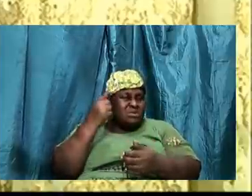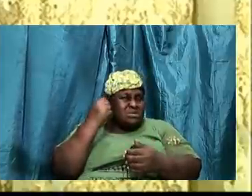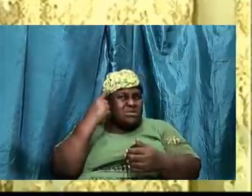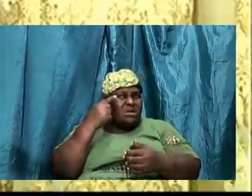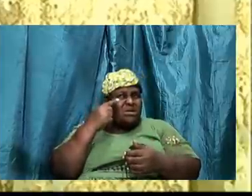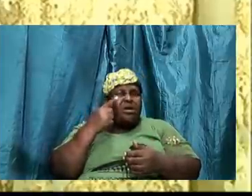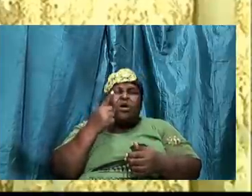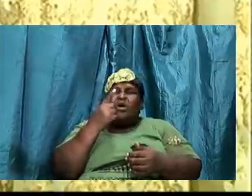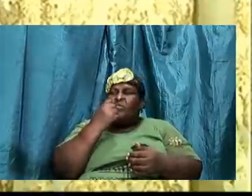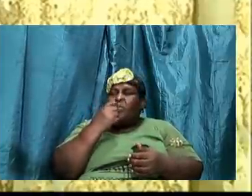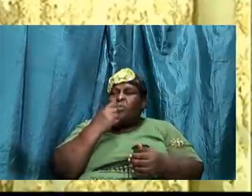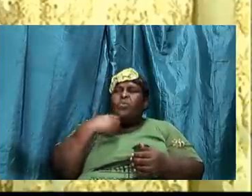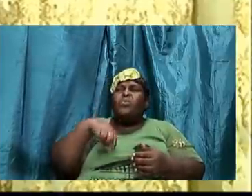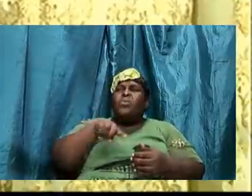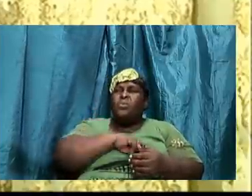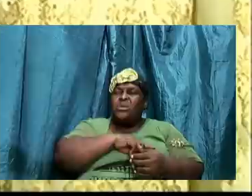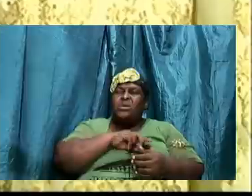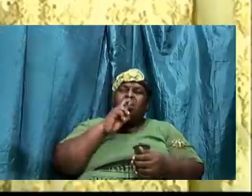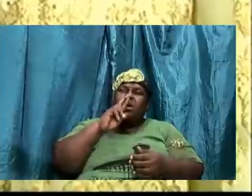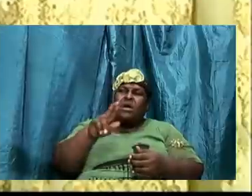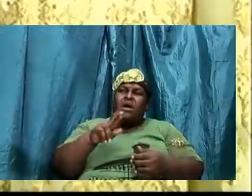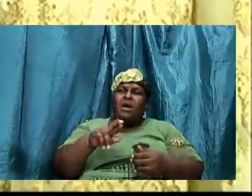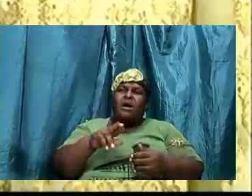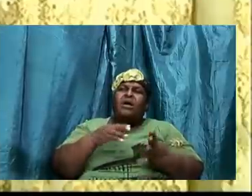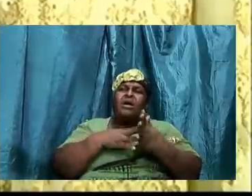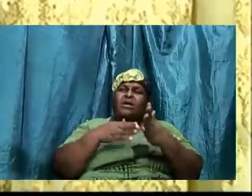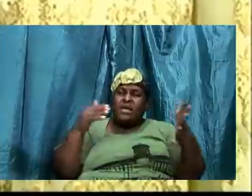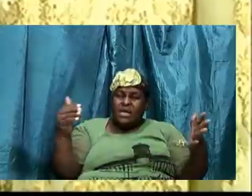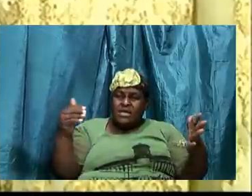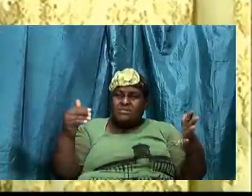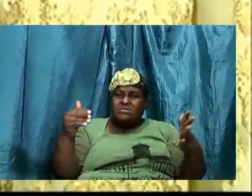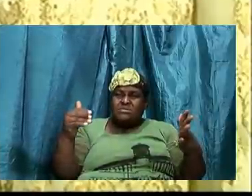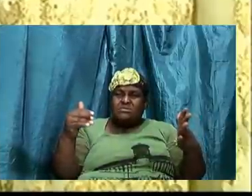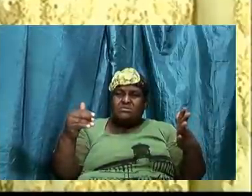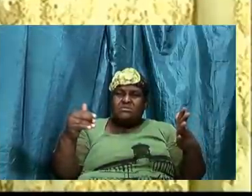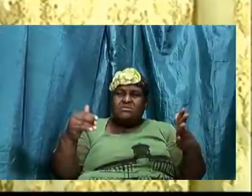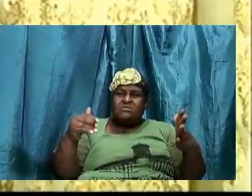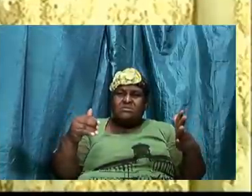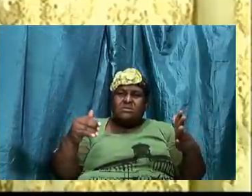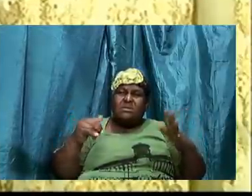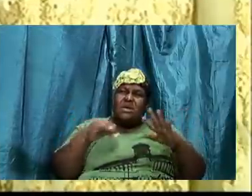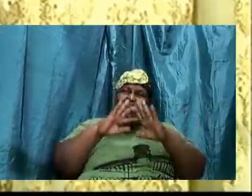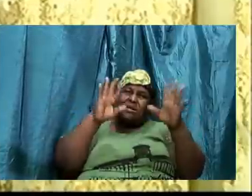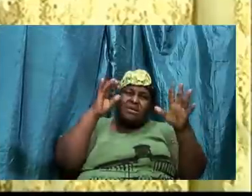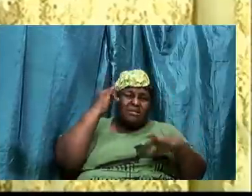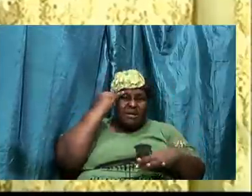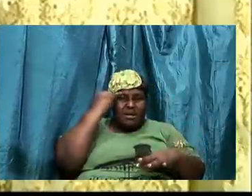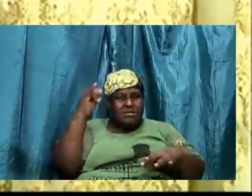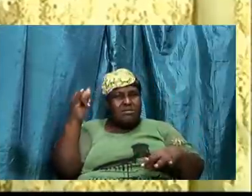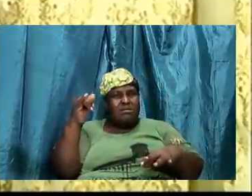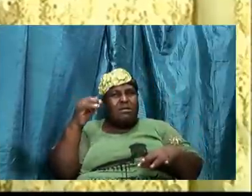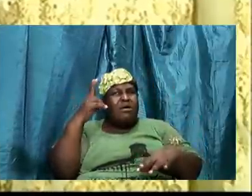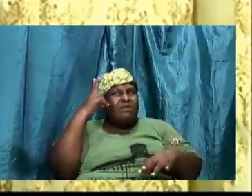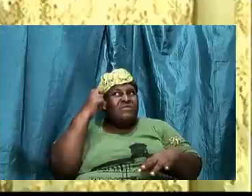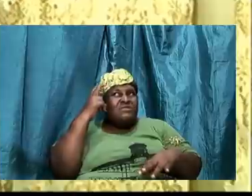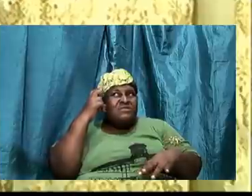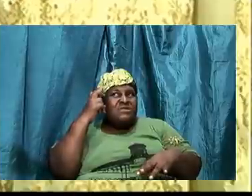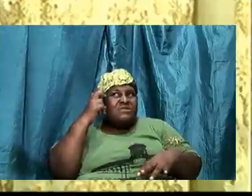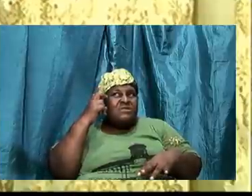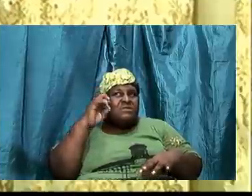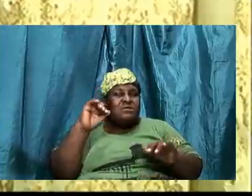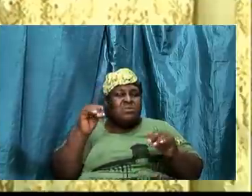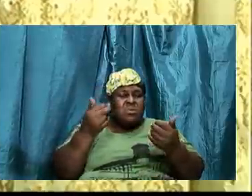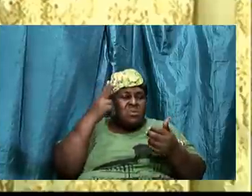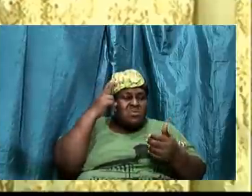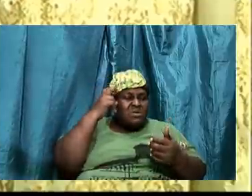against, so that we can get a clear idea of this enemy and how he